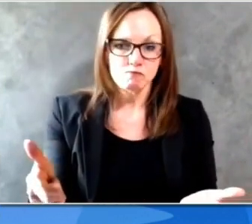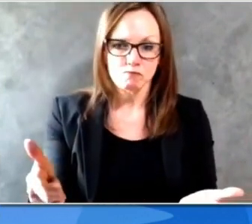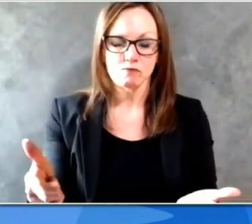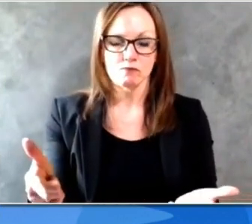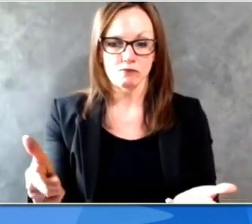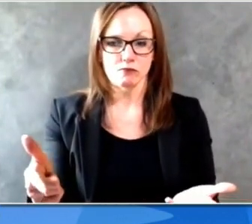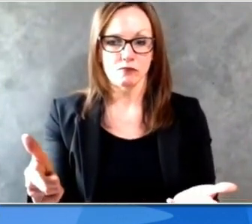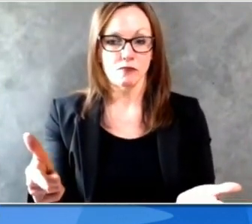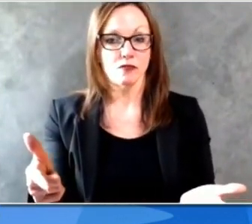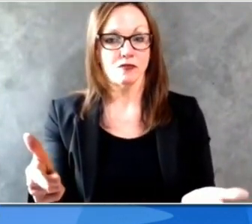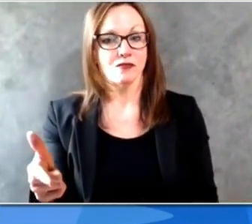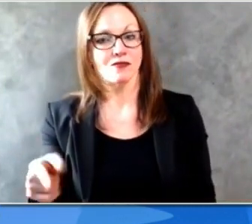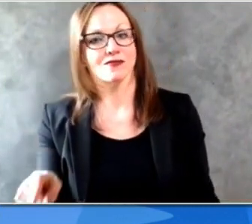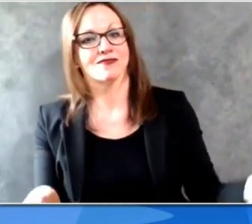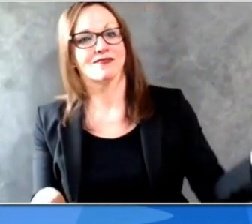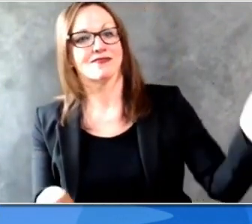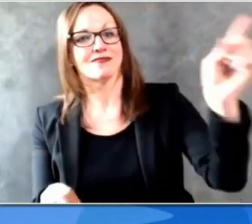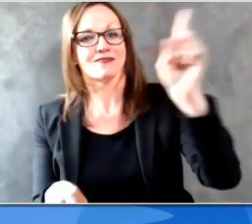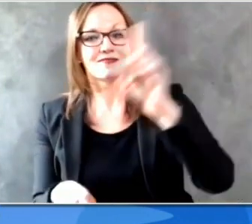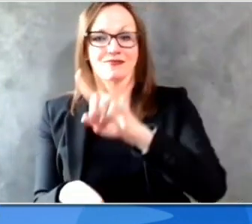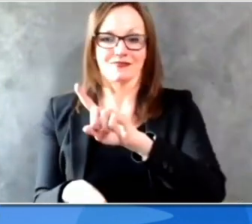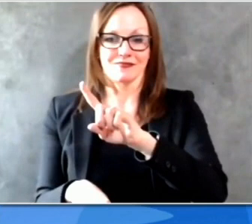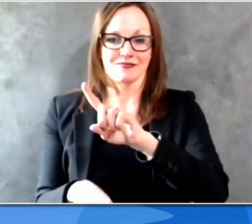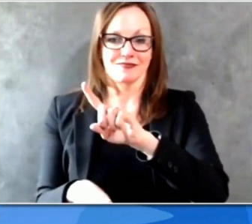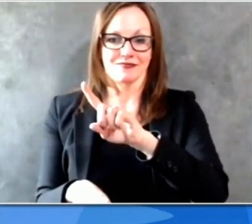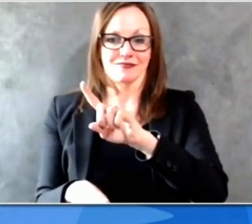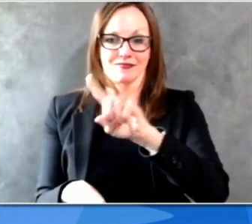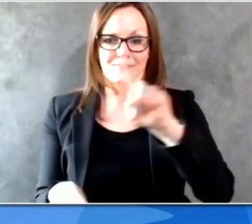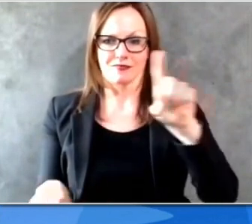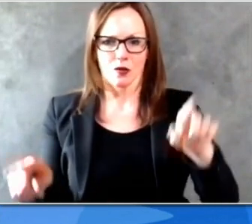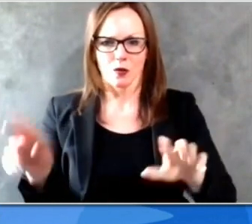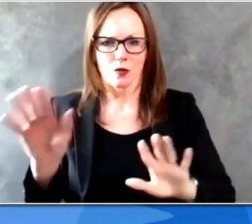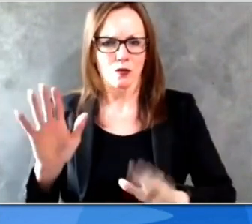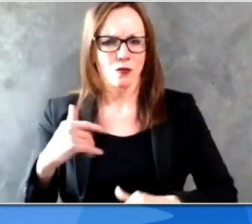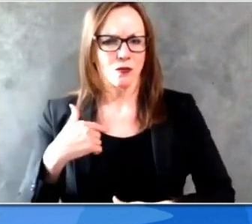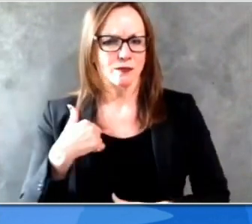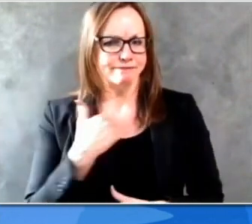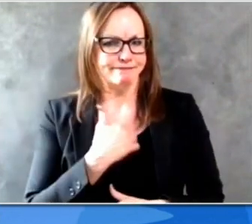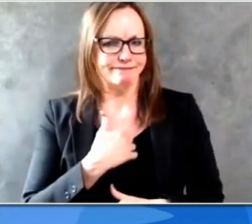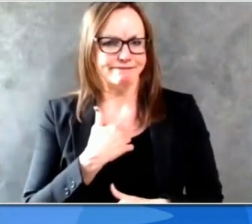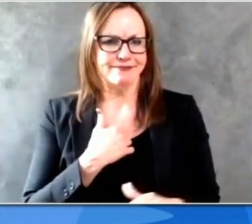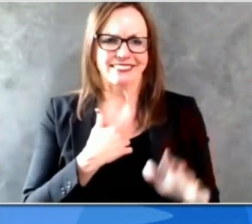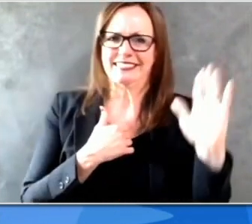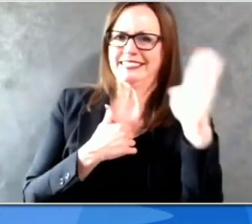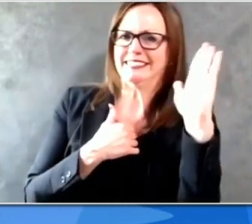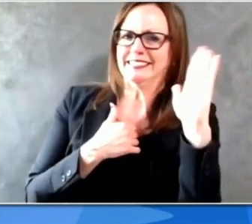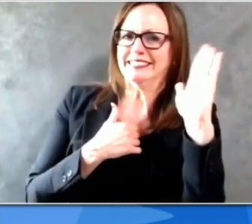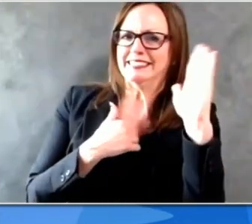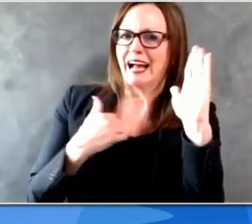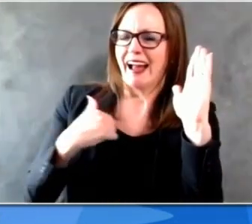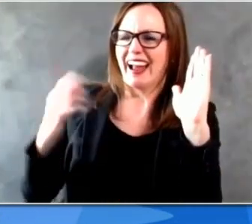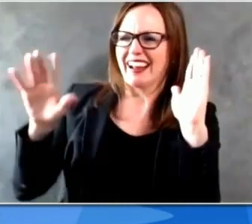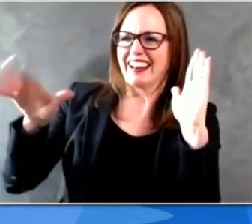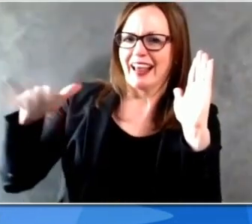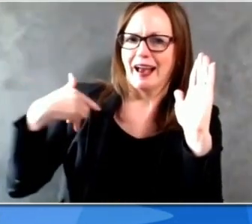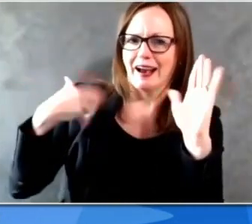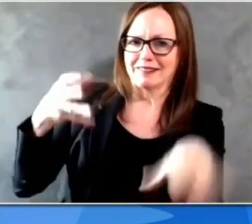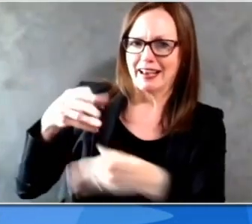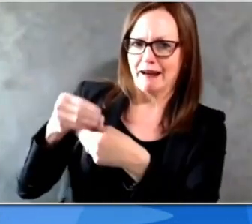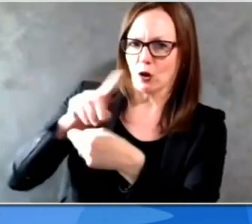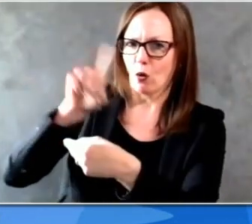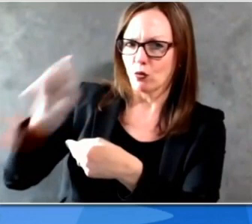contact. I did have a follow-up. I think somebody muted me again. Please go ahead. Hello? Thank you. Appreciate